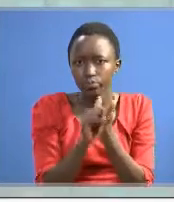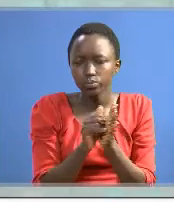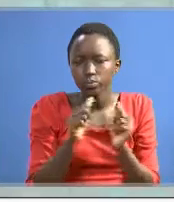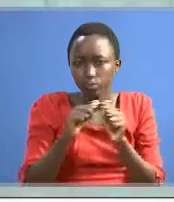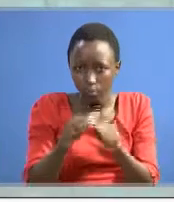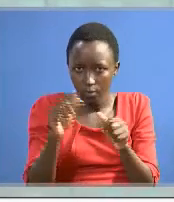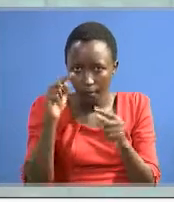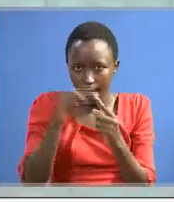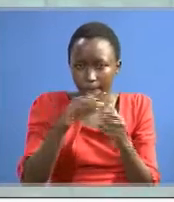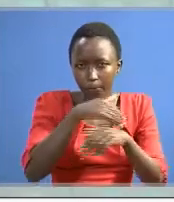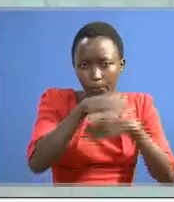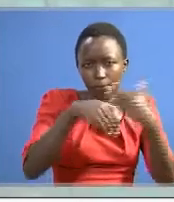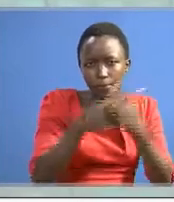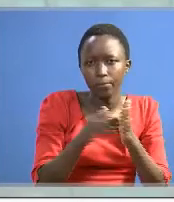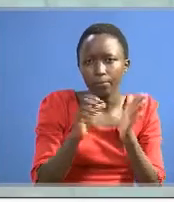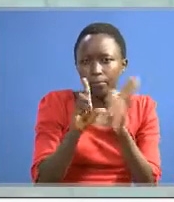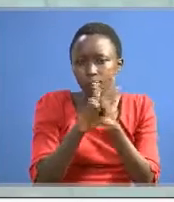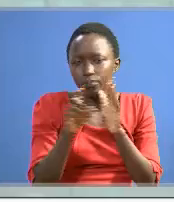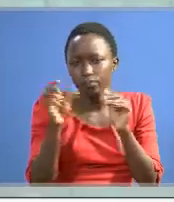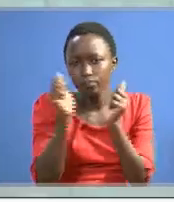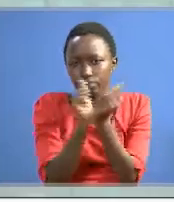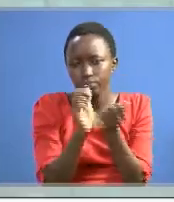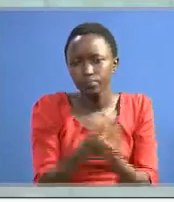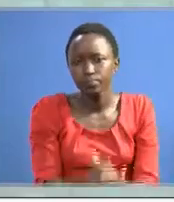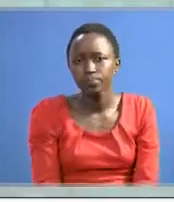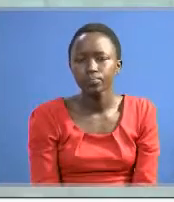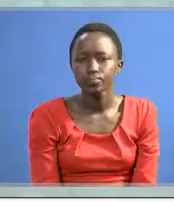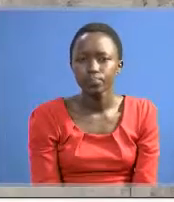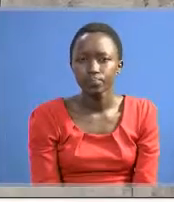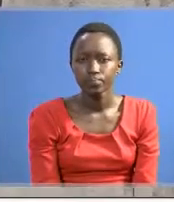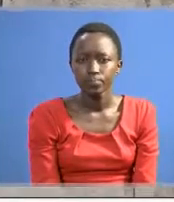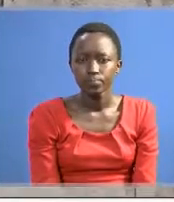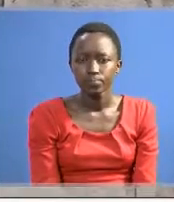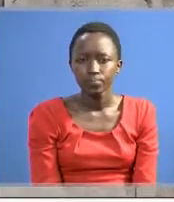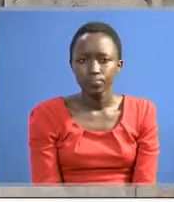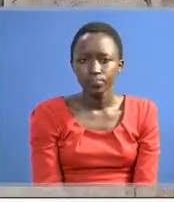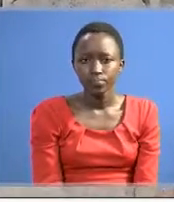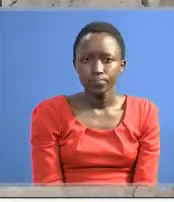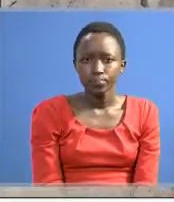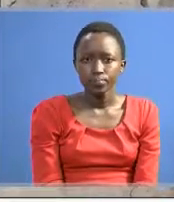will continue until all illegal dealers are arrested.